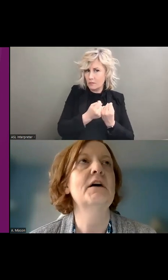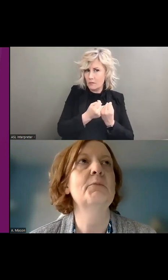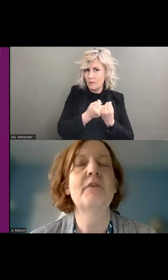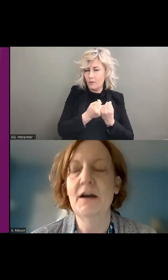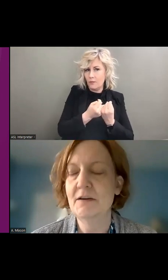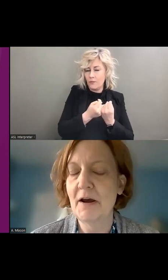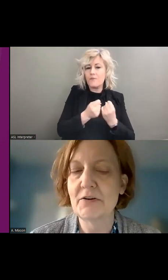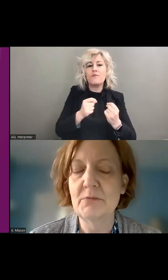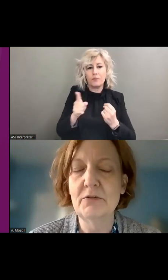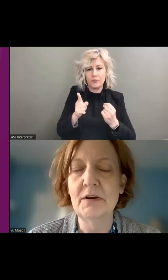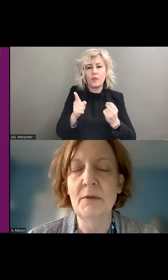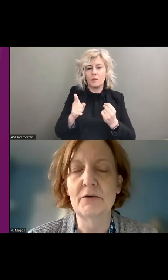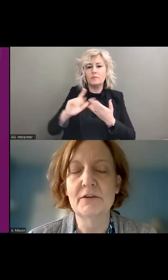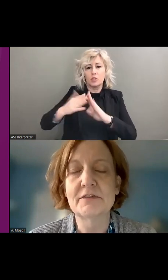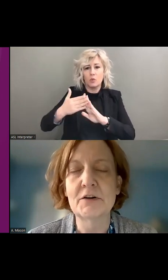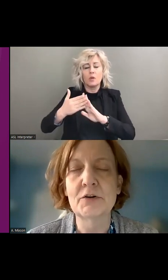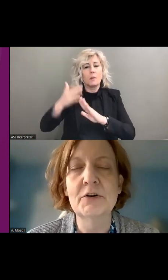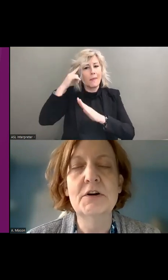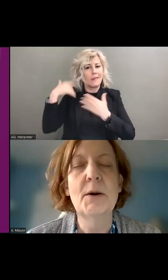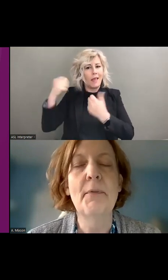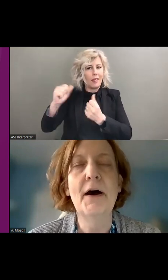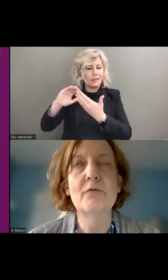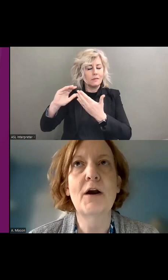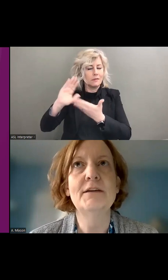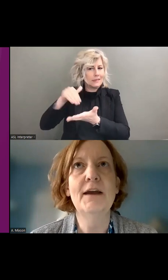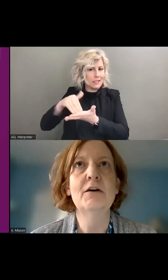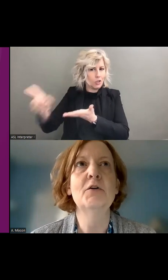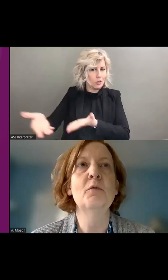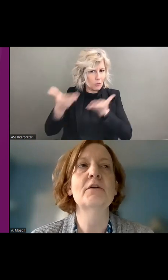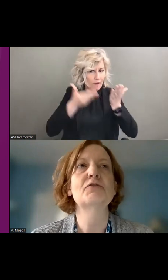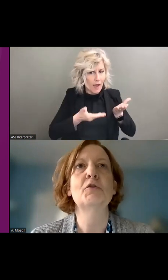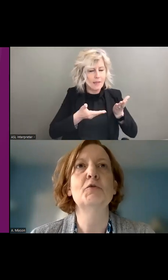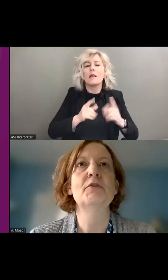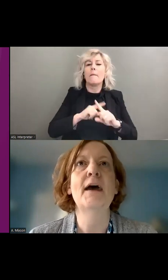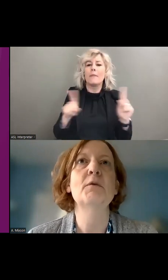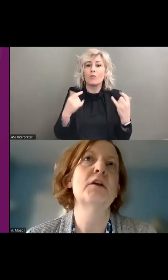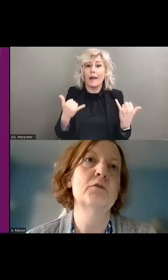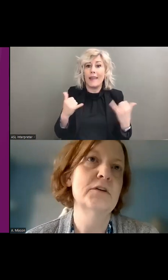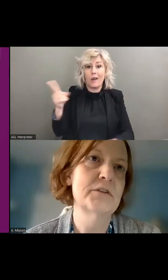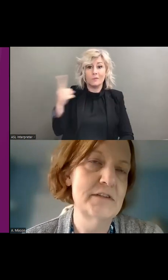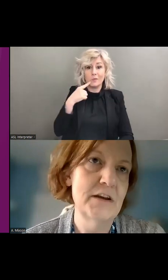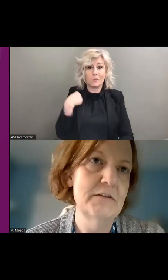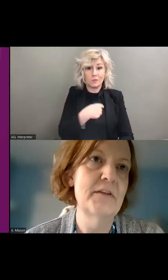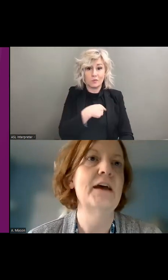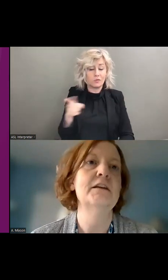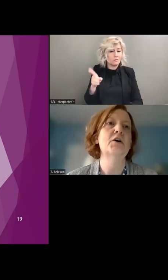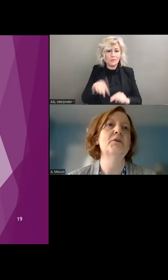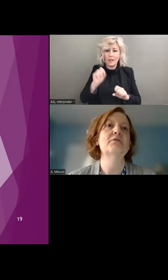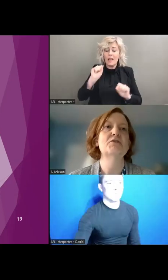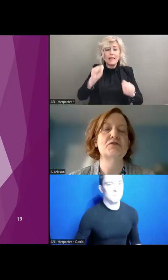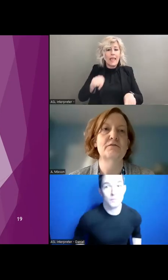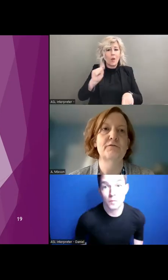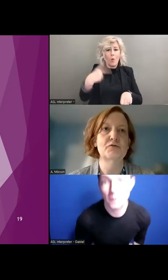that's provided by the community mental health center. But right now we are told that we can only receive that